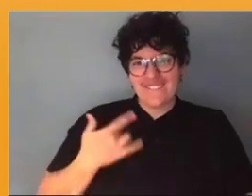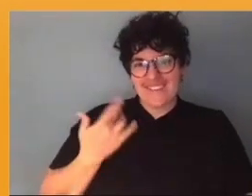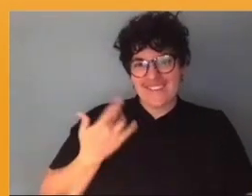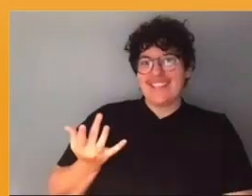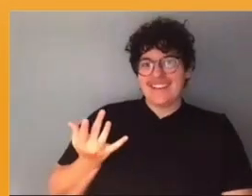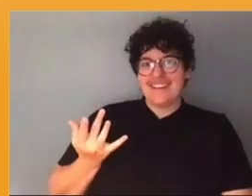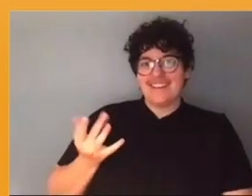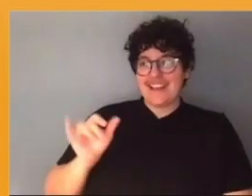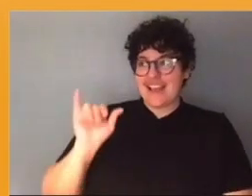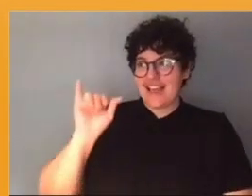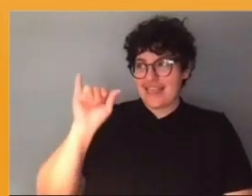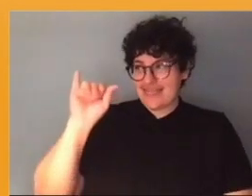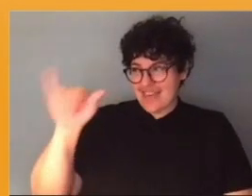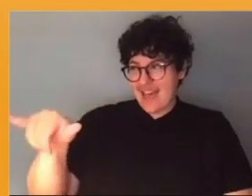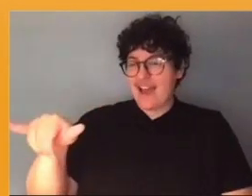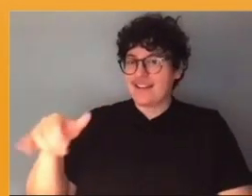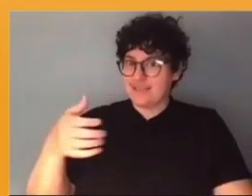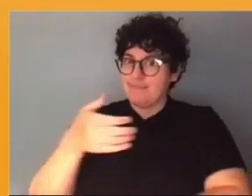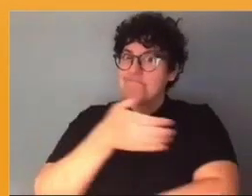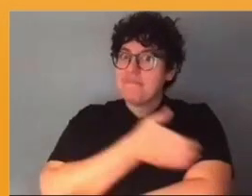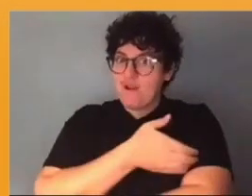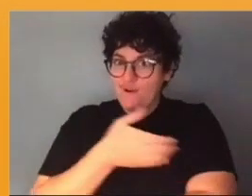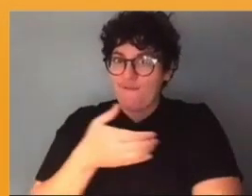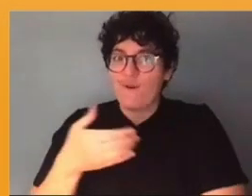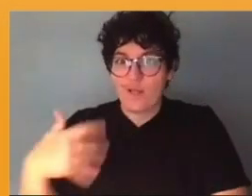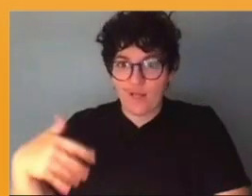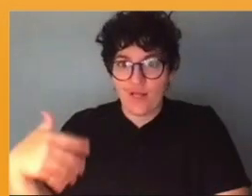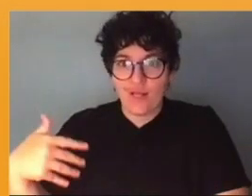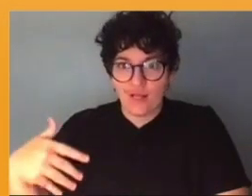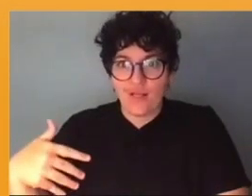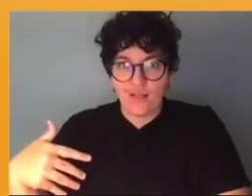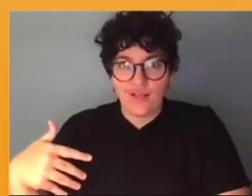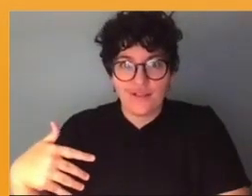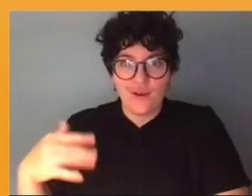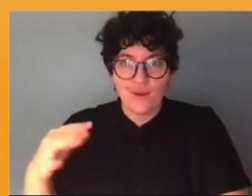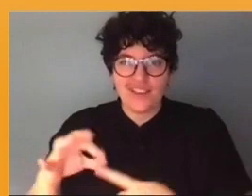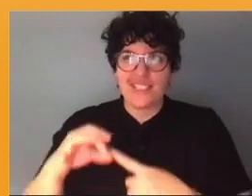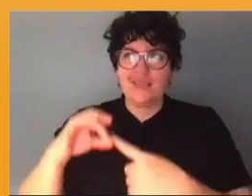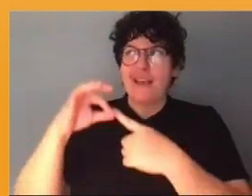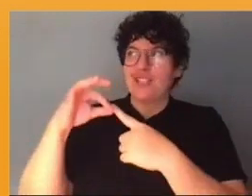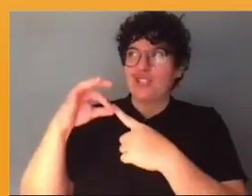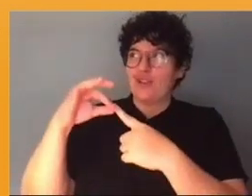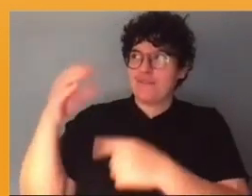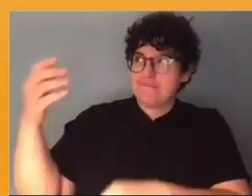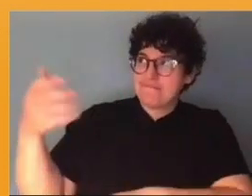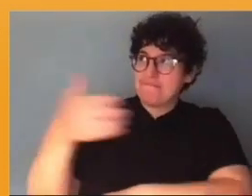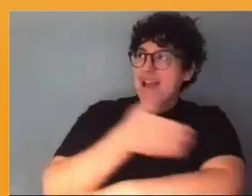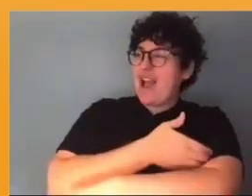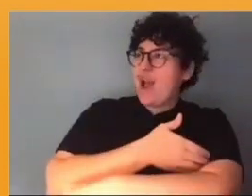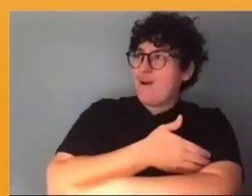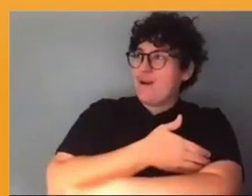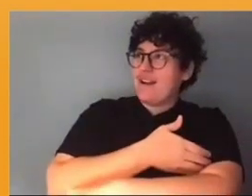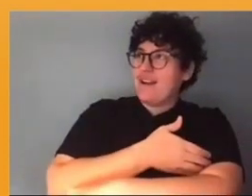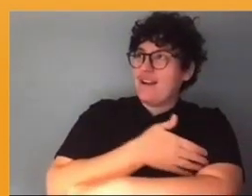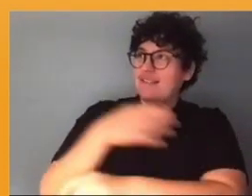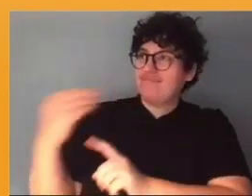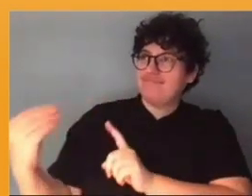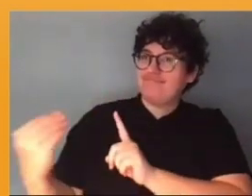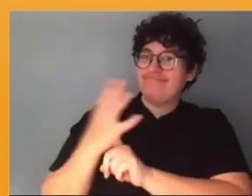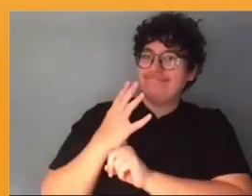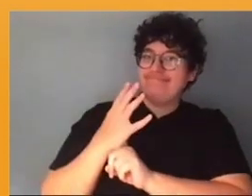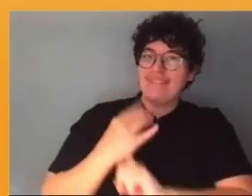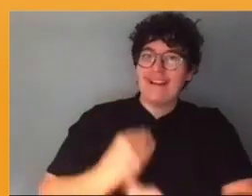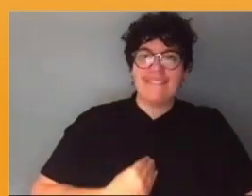into a power. And then so special power comes into you and your performance. I'm